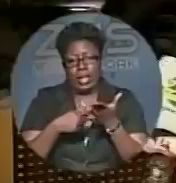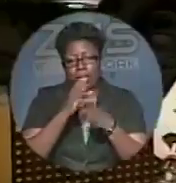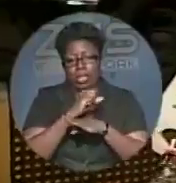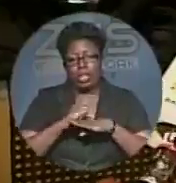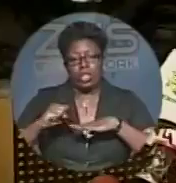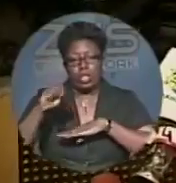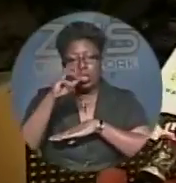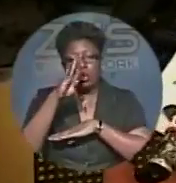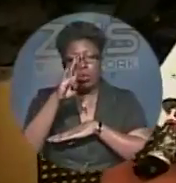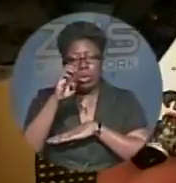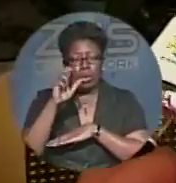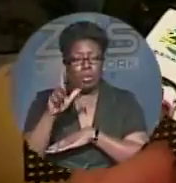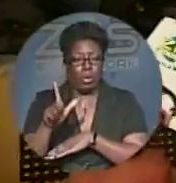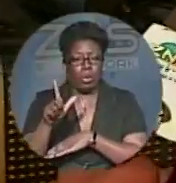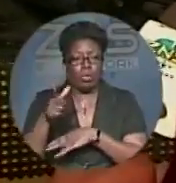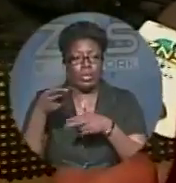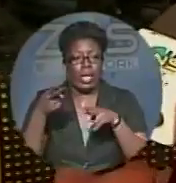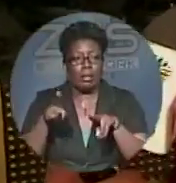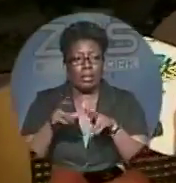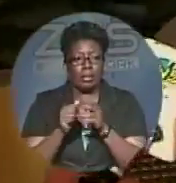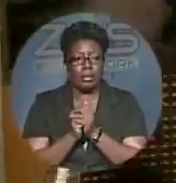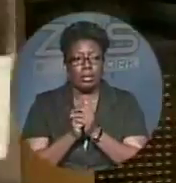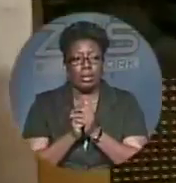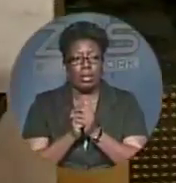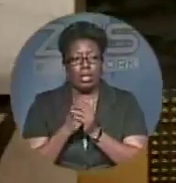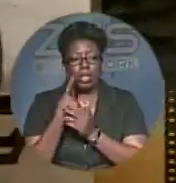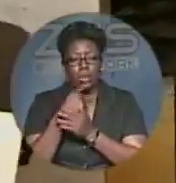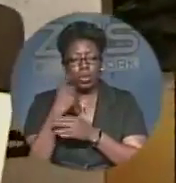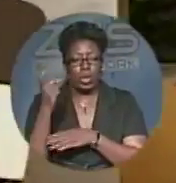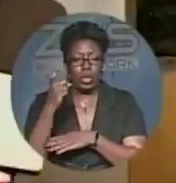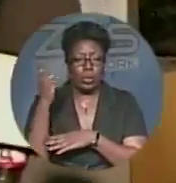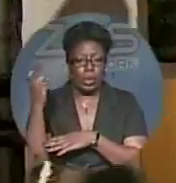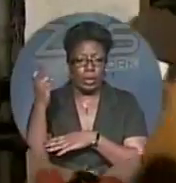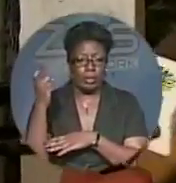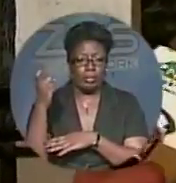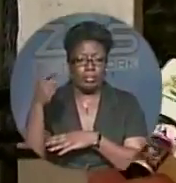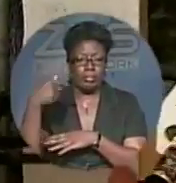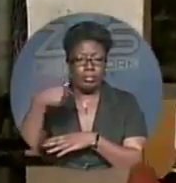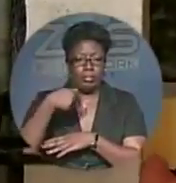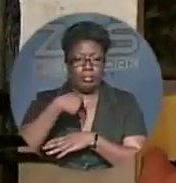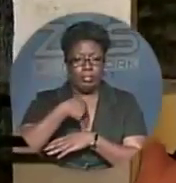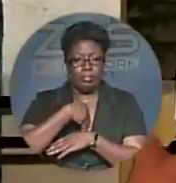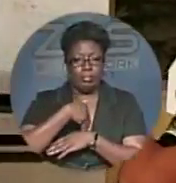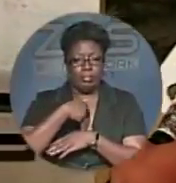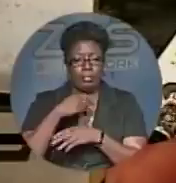place. Who can win the game? Me. You're talking sense, man. They got a Super Bowl game. Who can win?